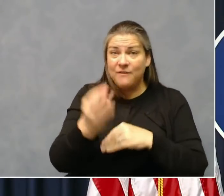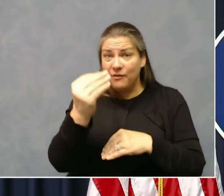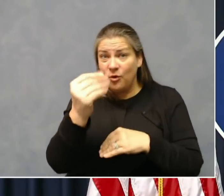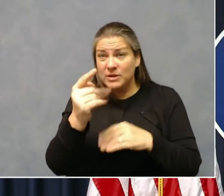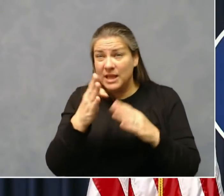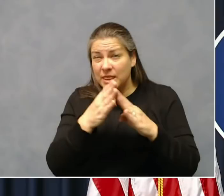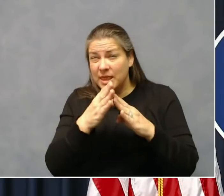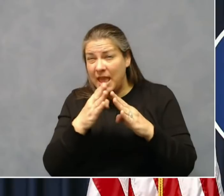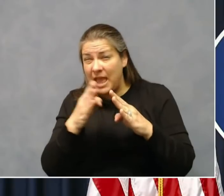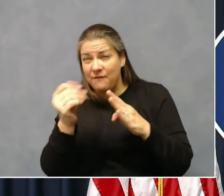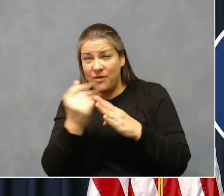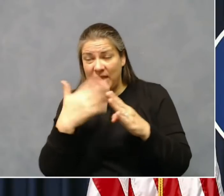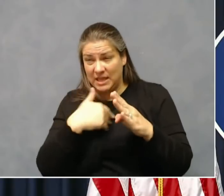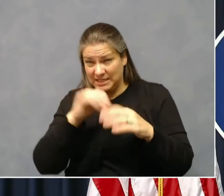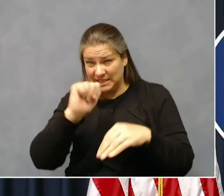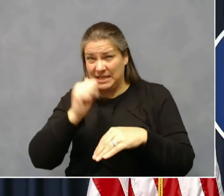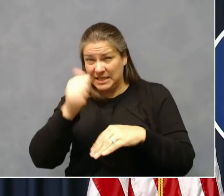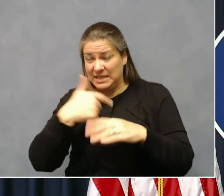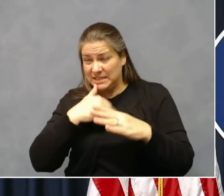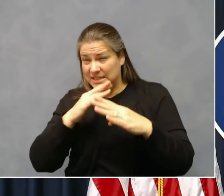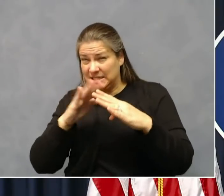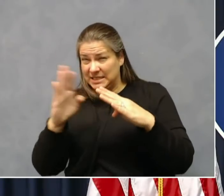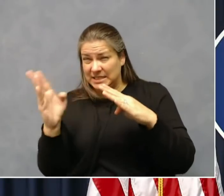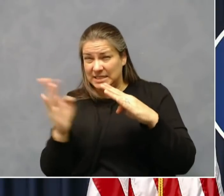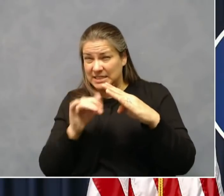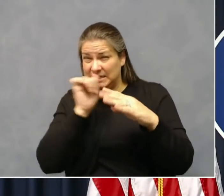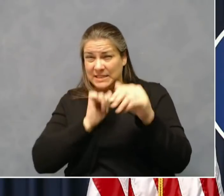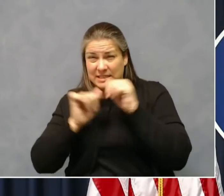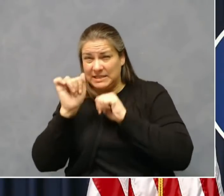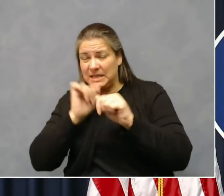in place, we can save lives.